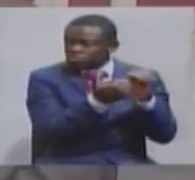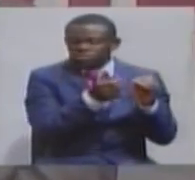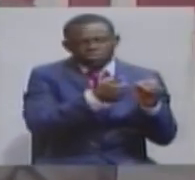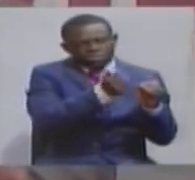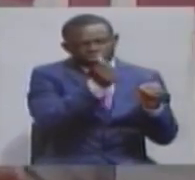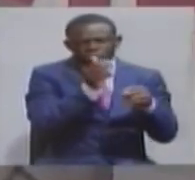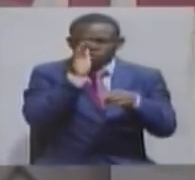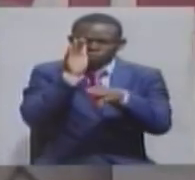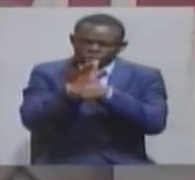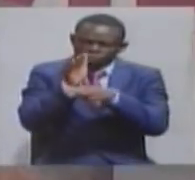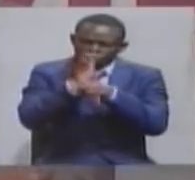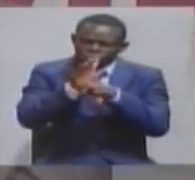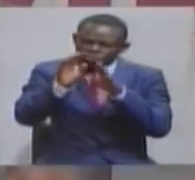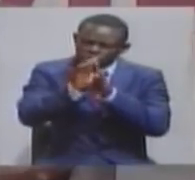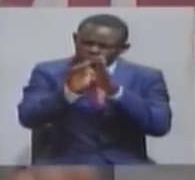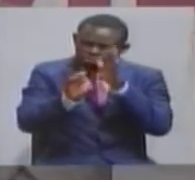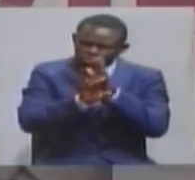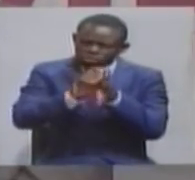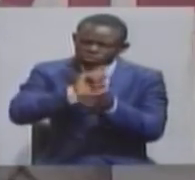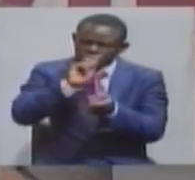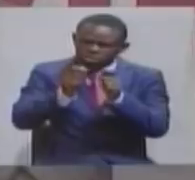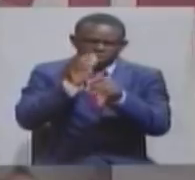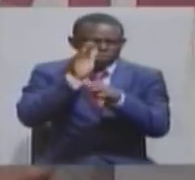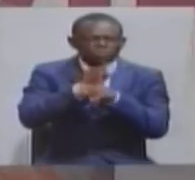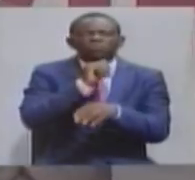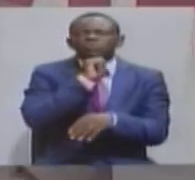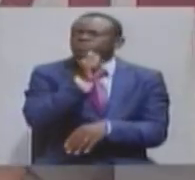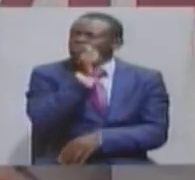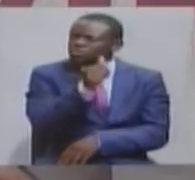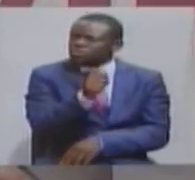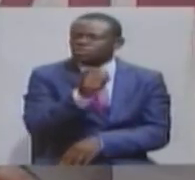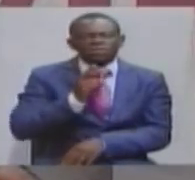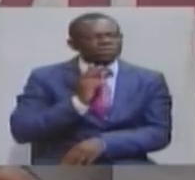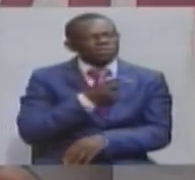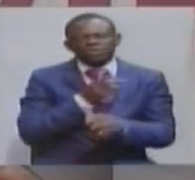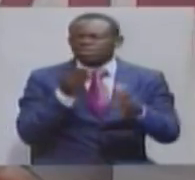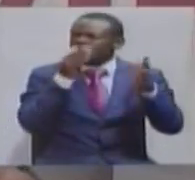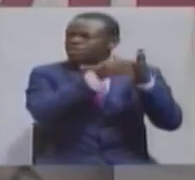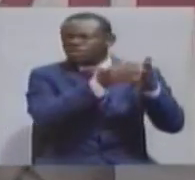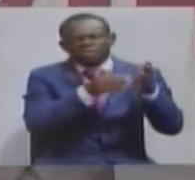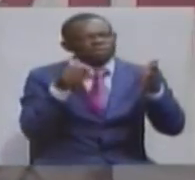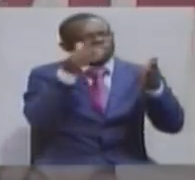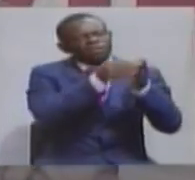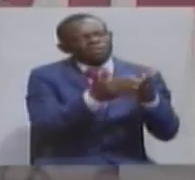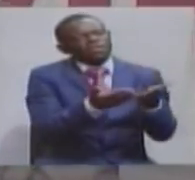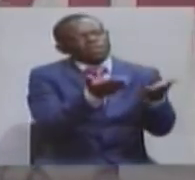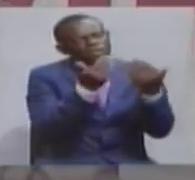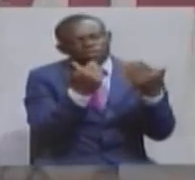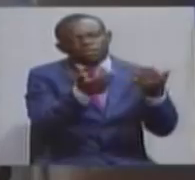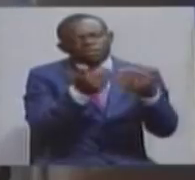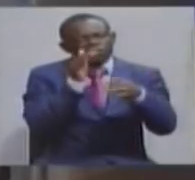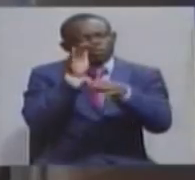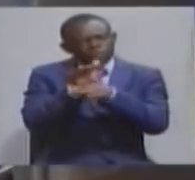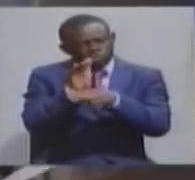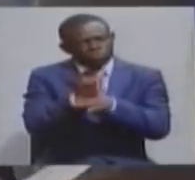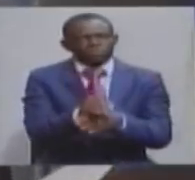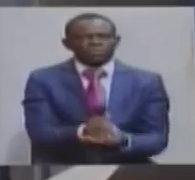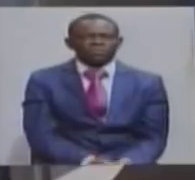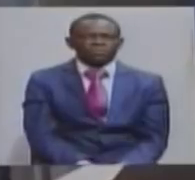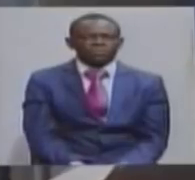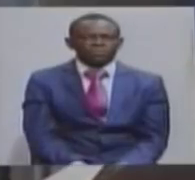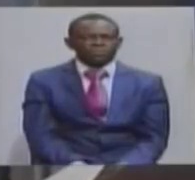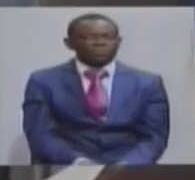come up with a constitution that will be generally accepted by all. You've spoken so well about Zambia's independence, the 40